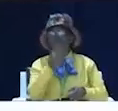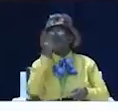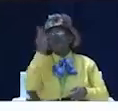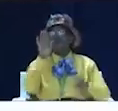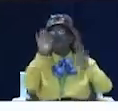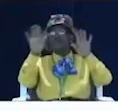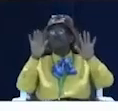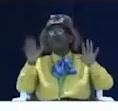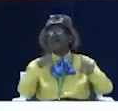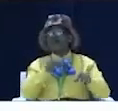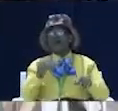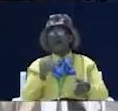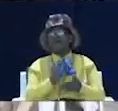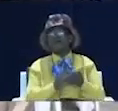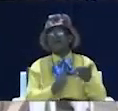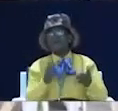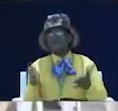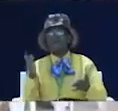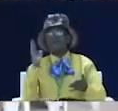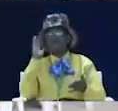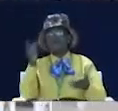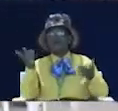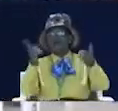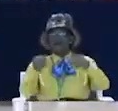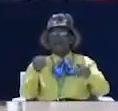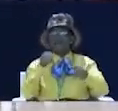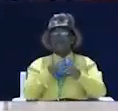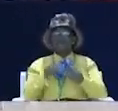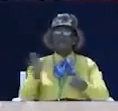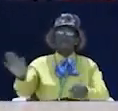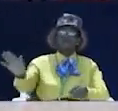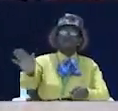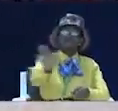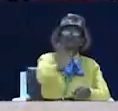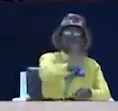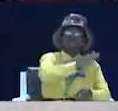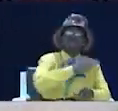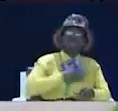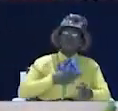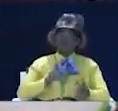And it will be wonderful.